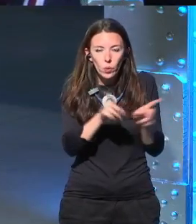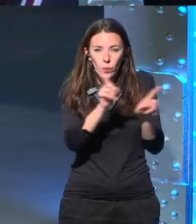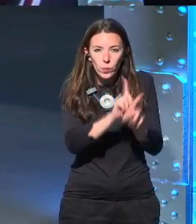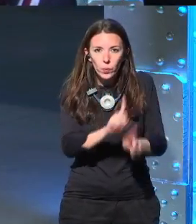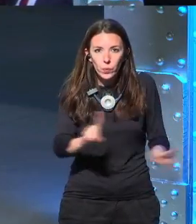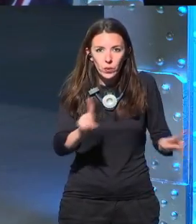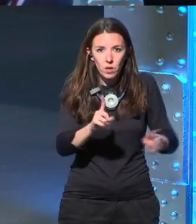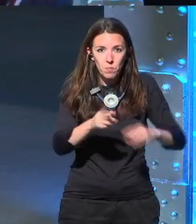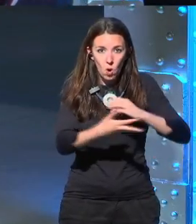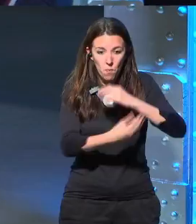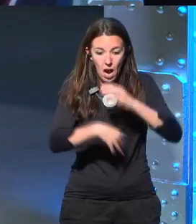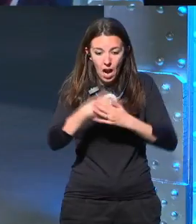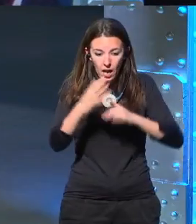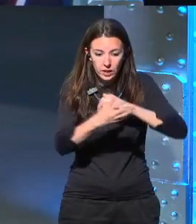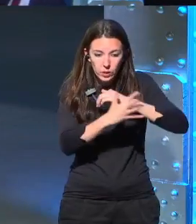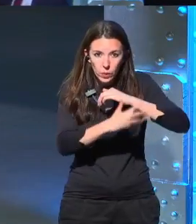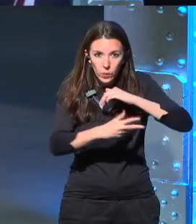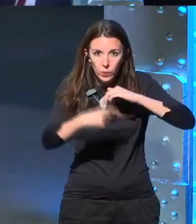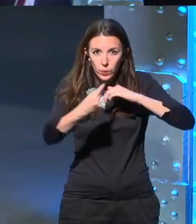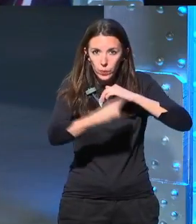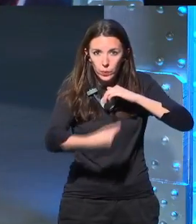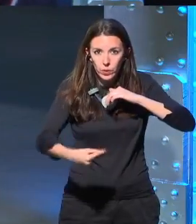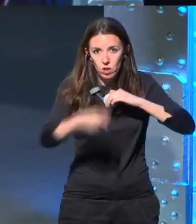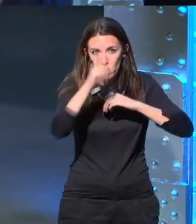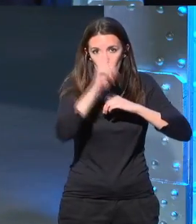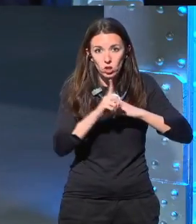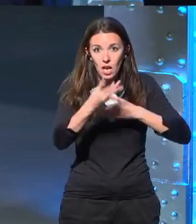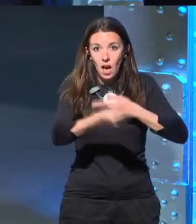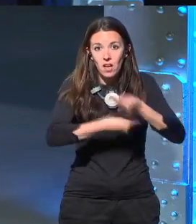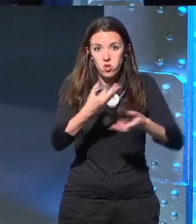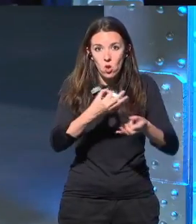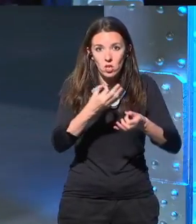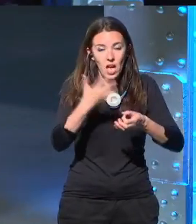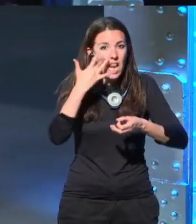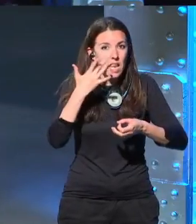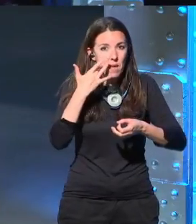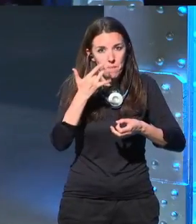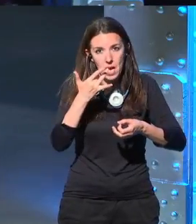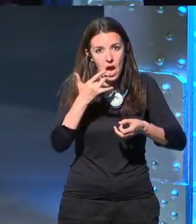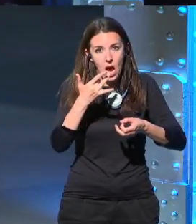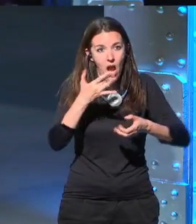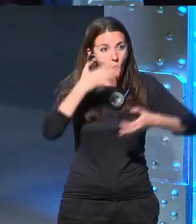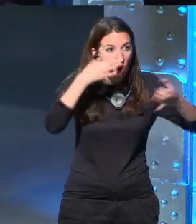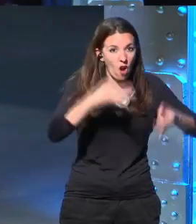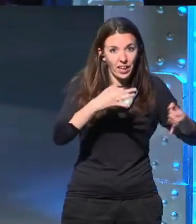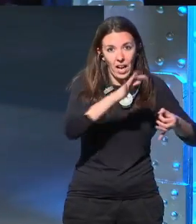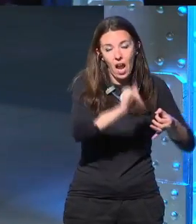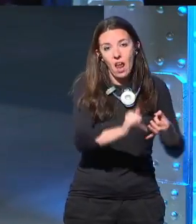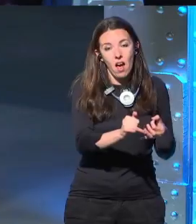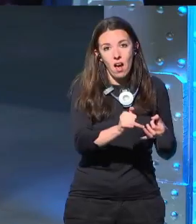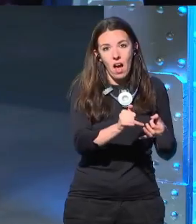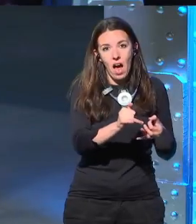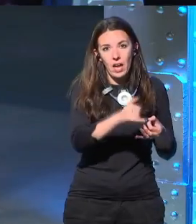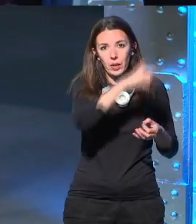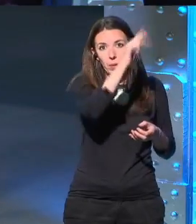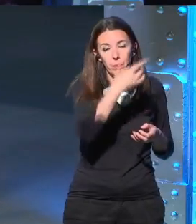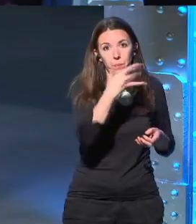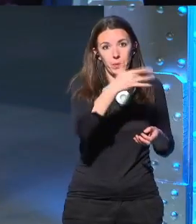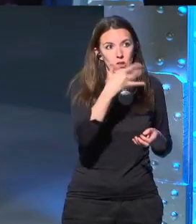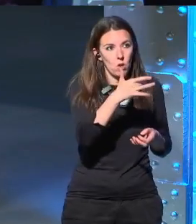and actually clean the original Mona Lisa, which is covered by dark varnish. But the one thing that's not as good, with all due